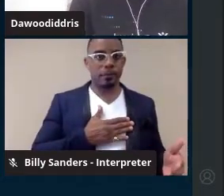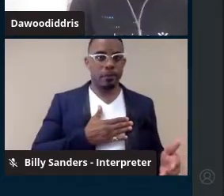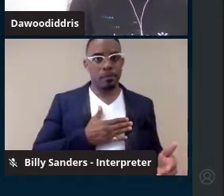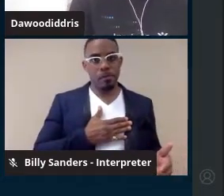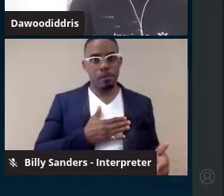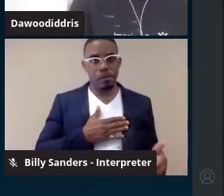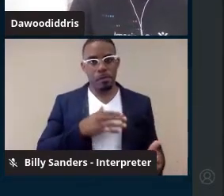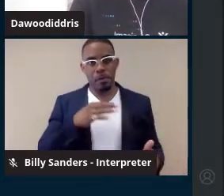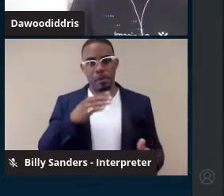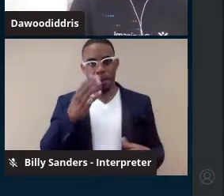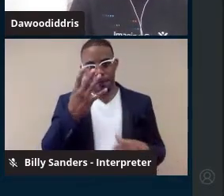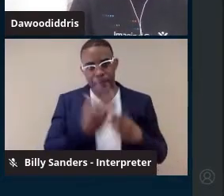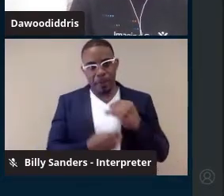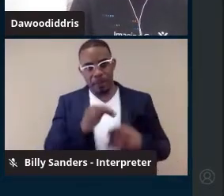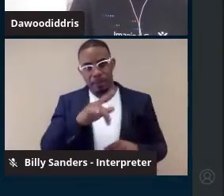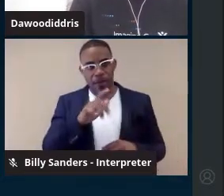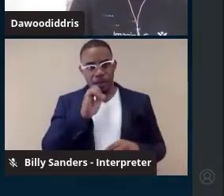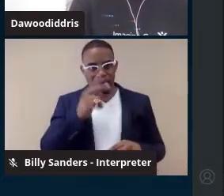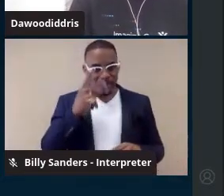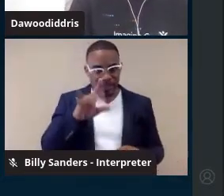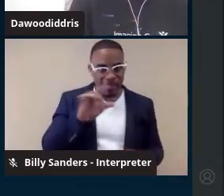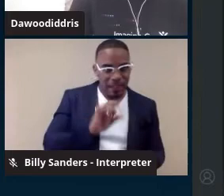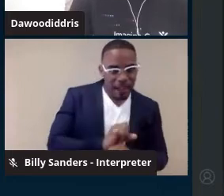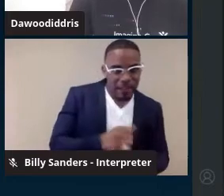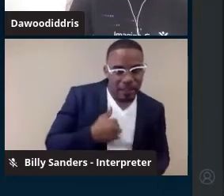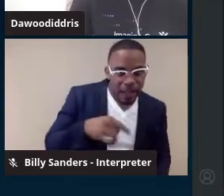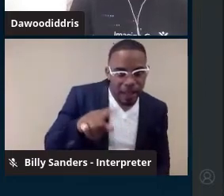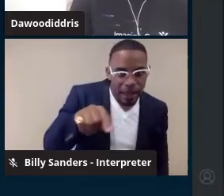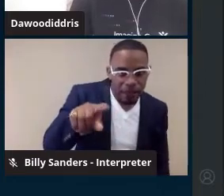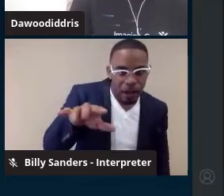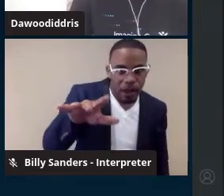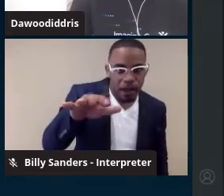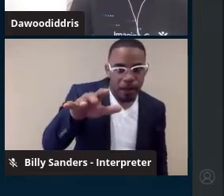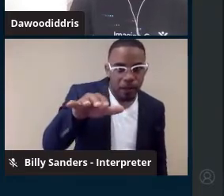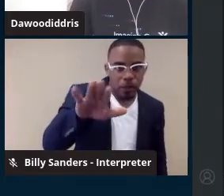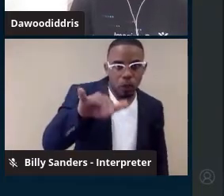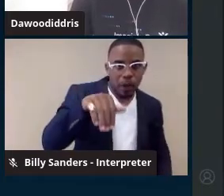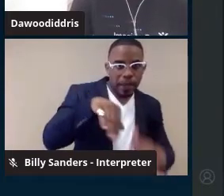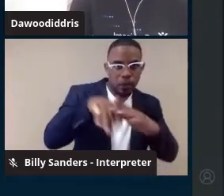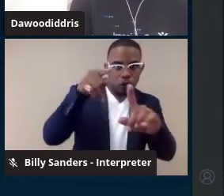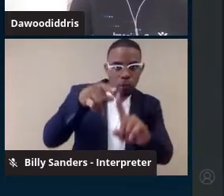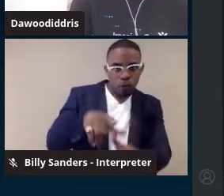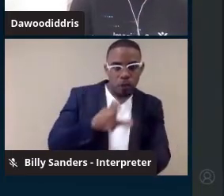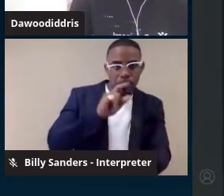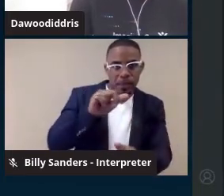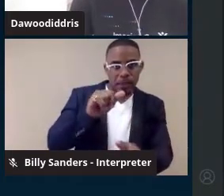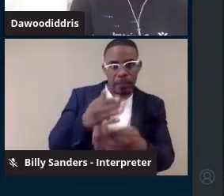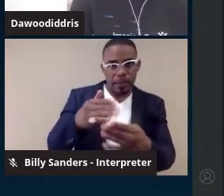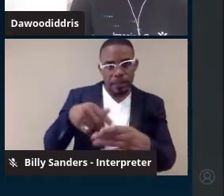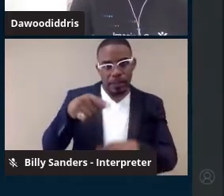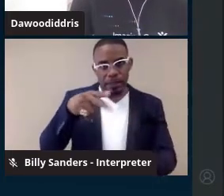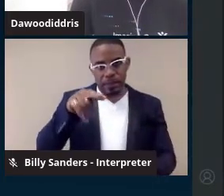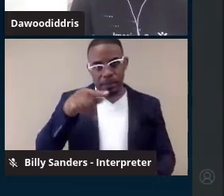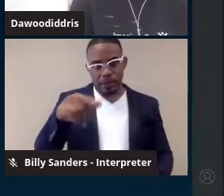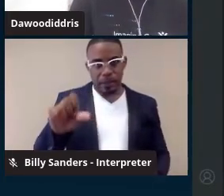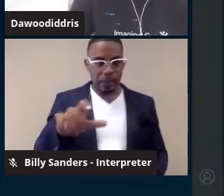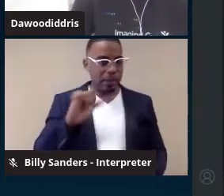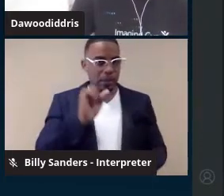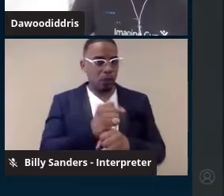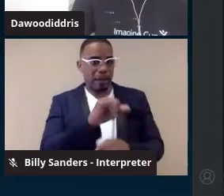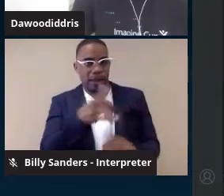package.json file is actually saying that Dawood, you actually have, your entry point to be the index.js. All right. So I'll just create